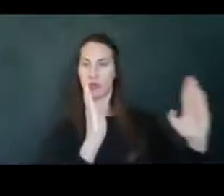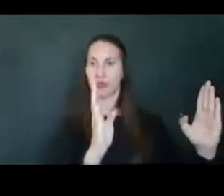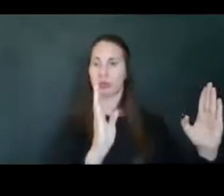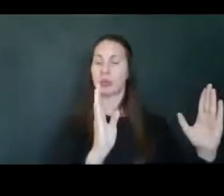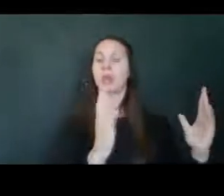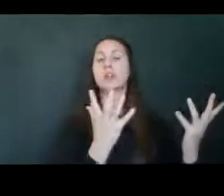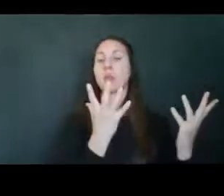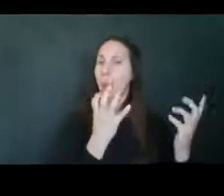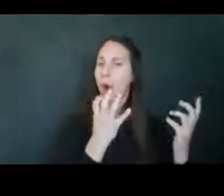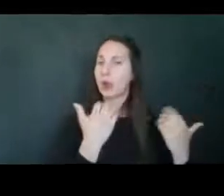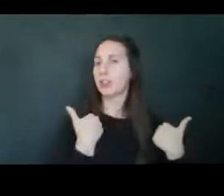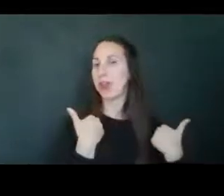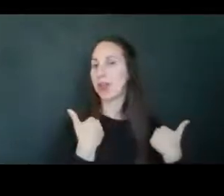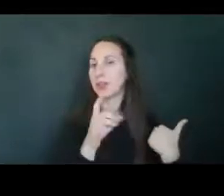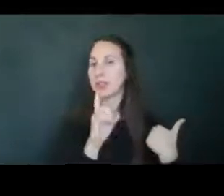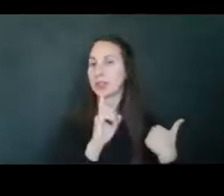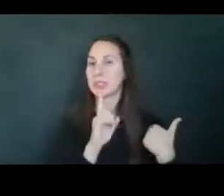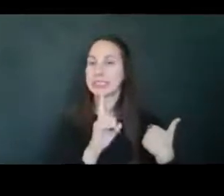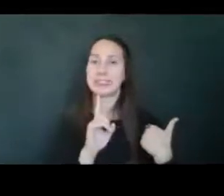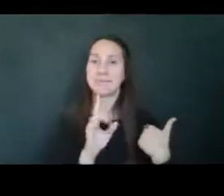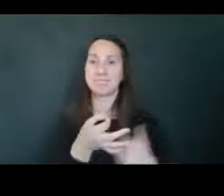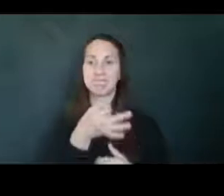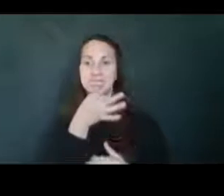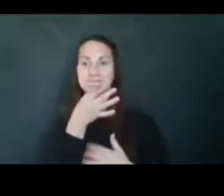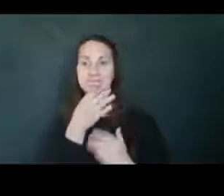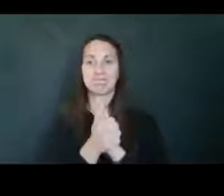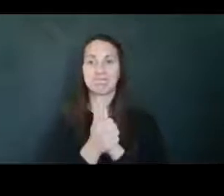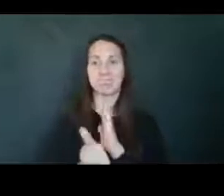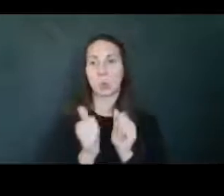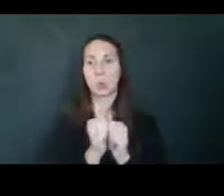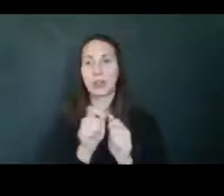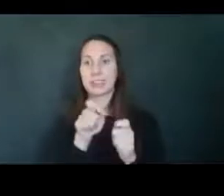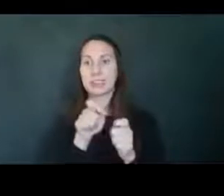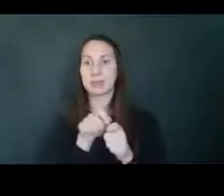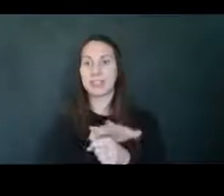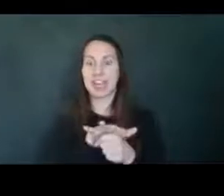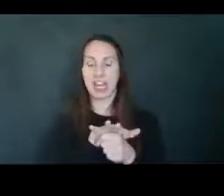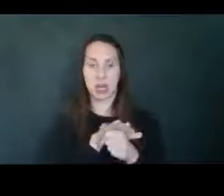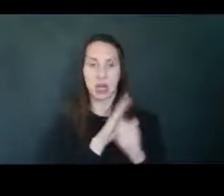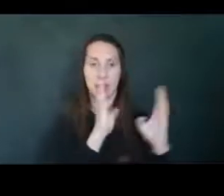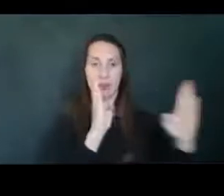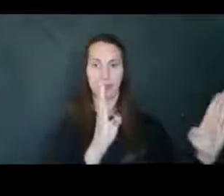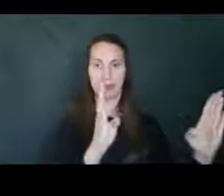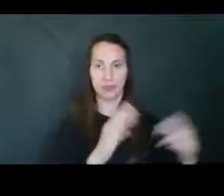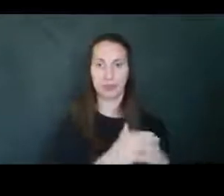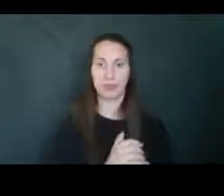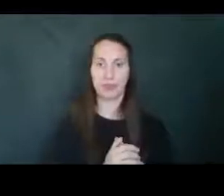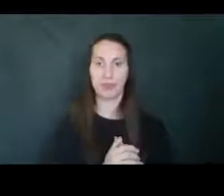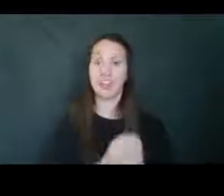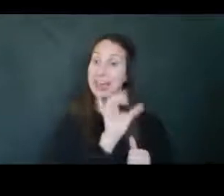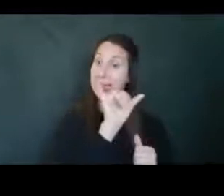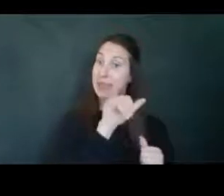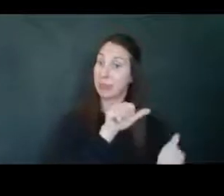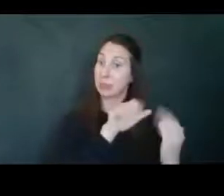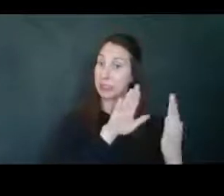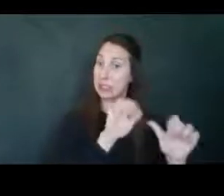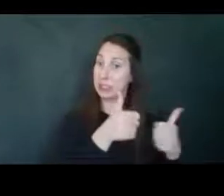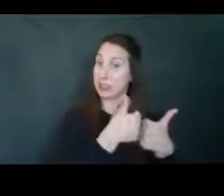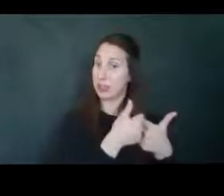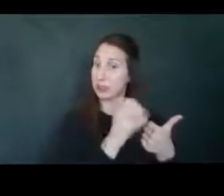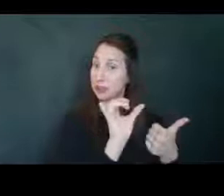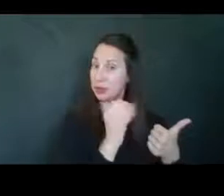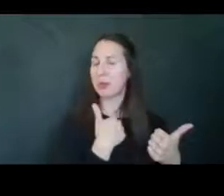have expertise in a specific area. This presented challenges, which I'll address a little later on, in terms